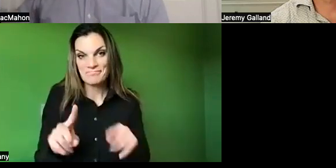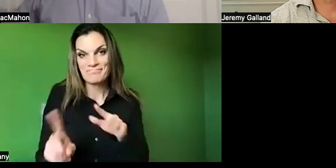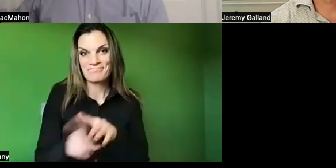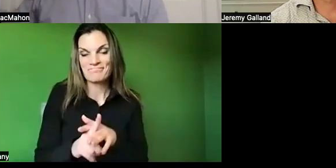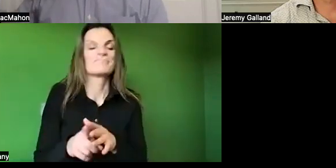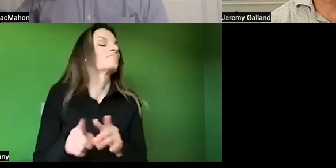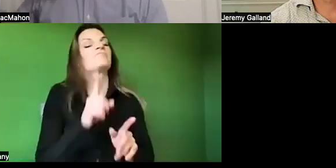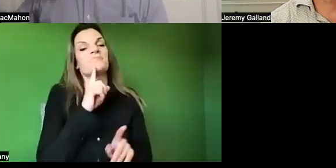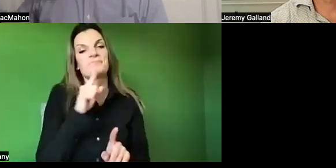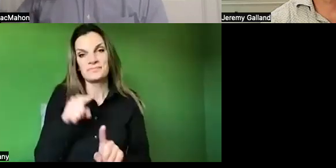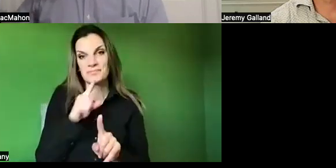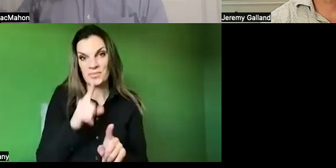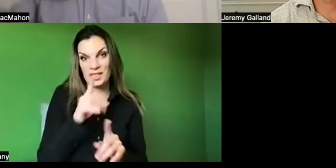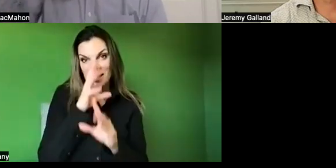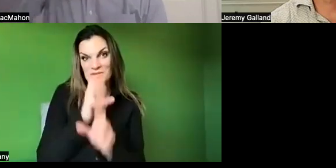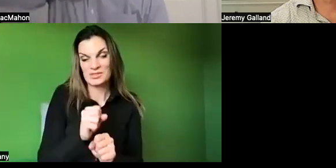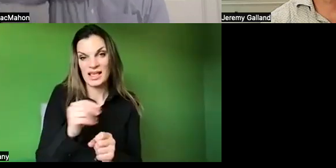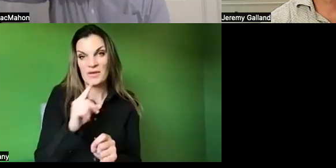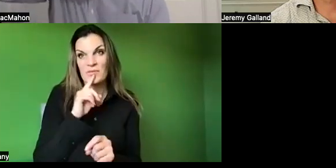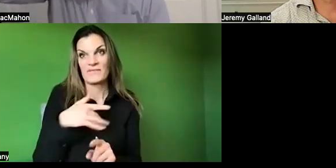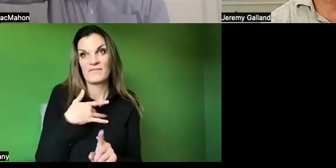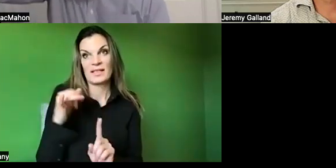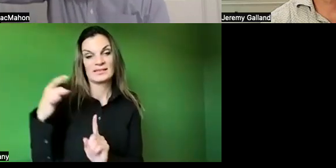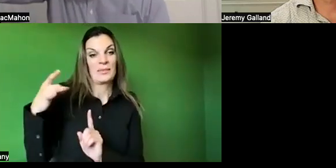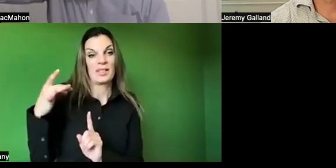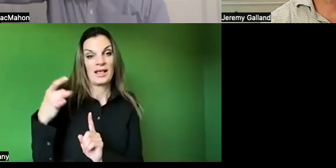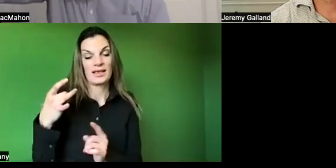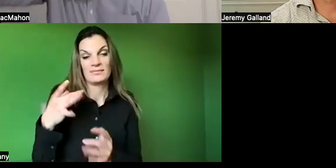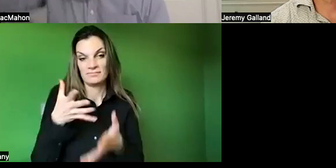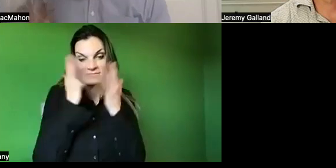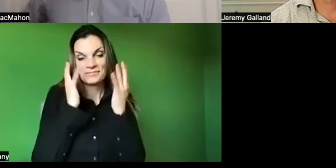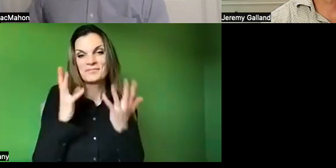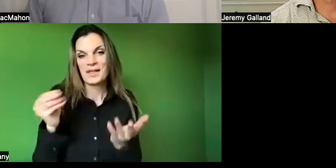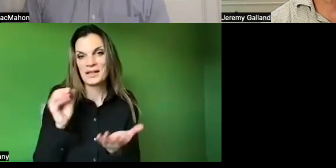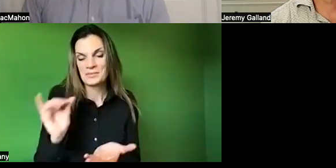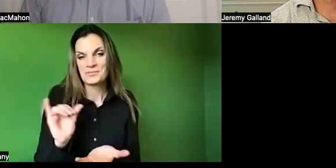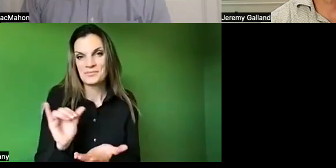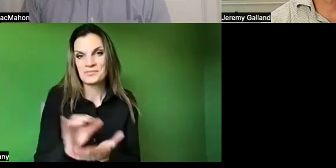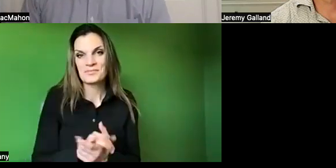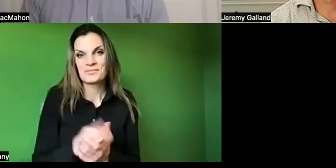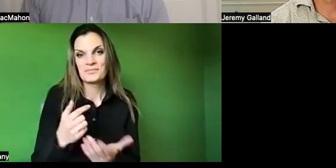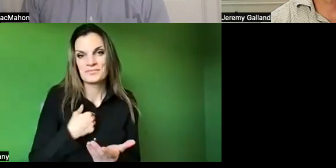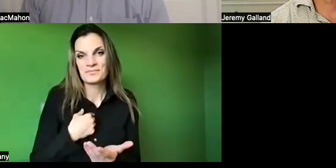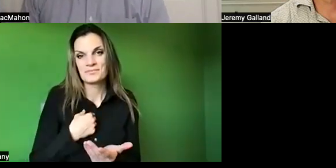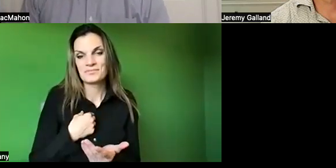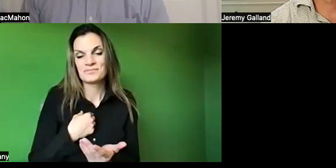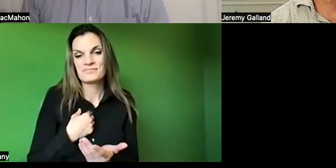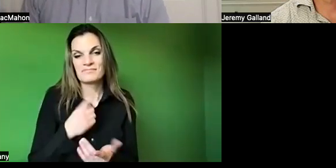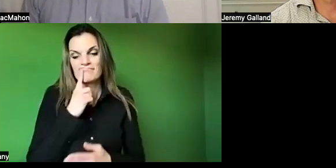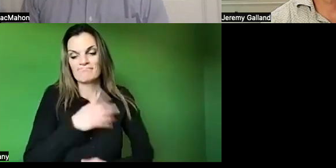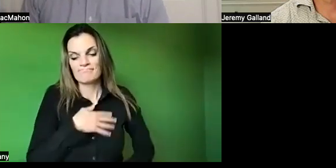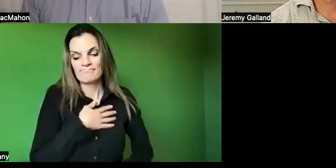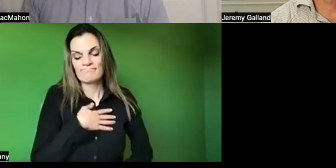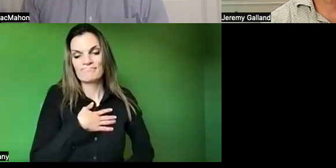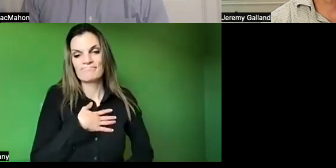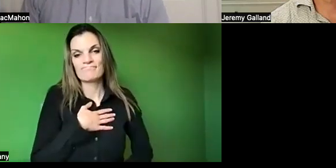It was a very interesting and stimulating hour and a half. And I enjoyed